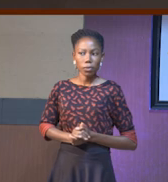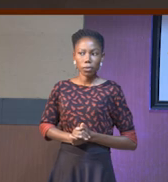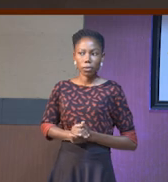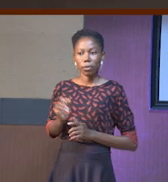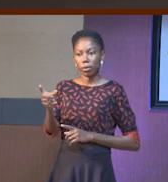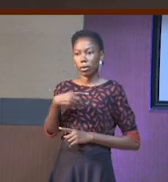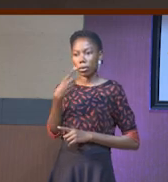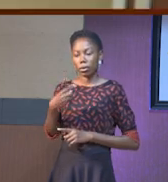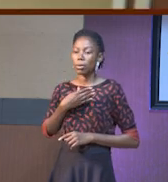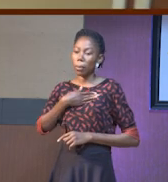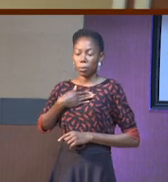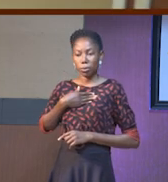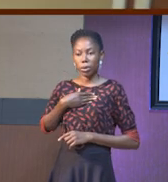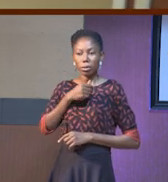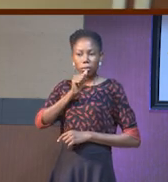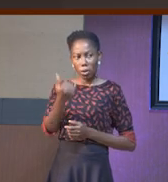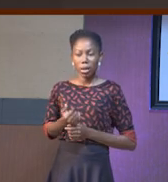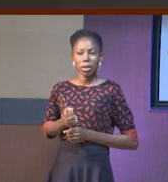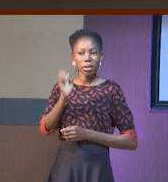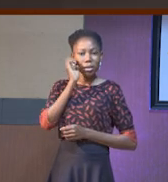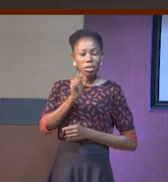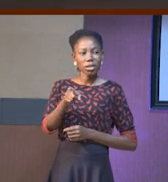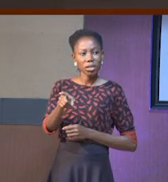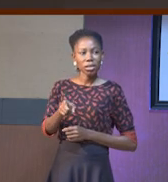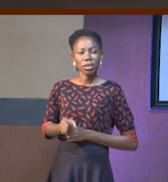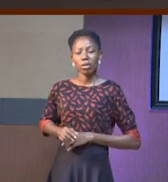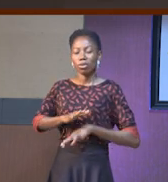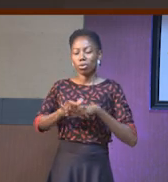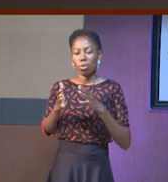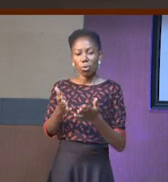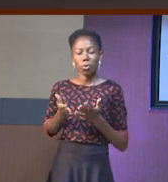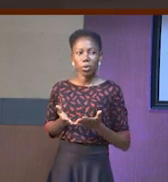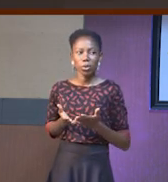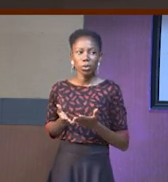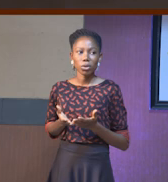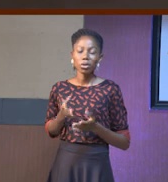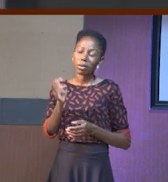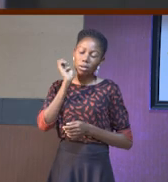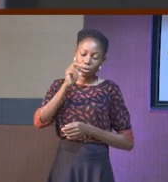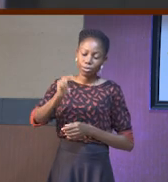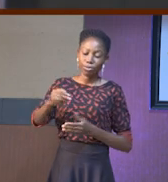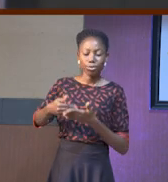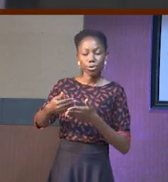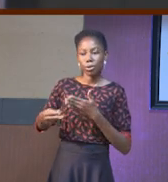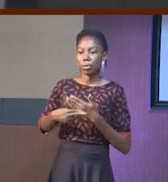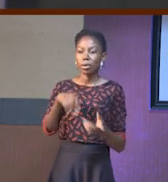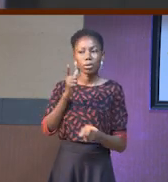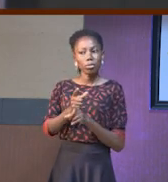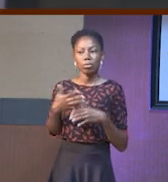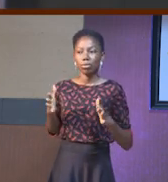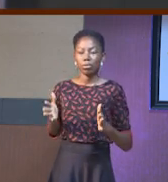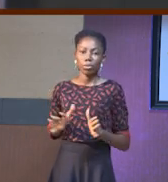Please, I just want you to be very patient with me, please. Obviously, she's not going to... She wants her money back. That's just